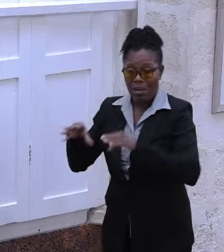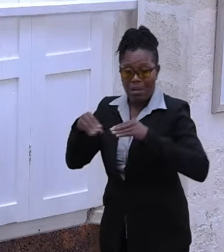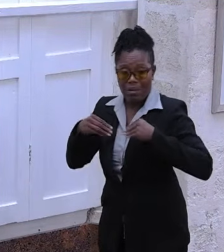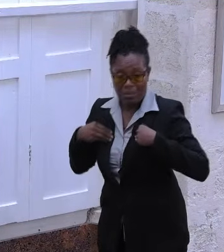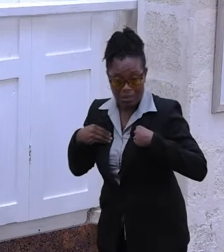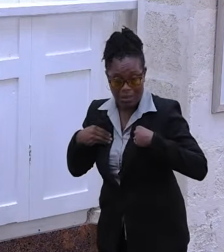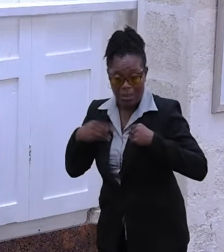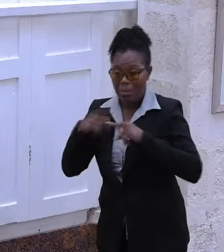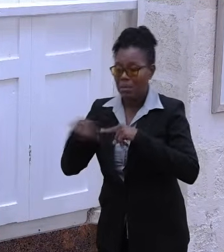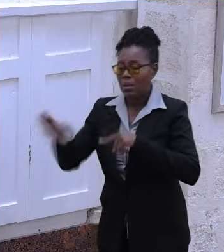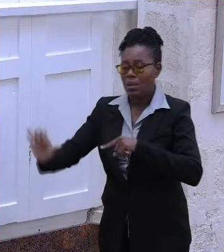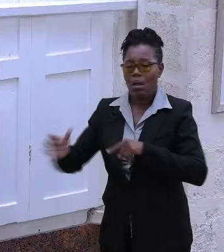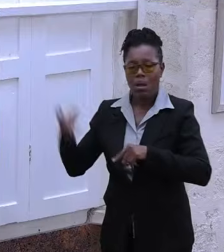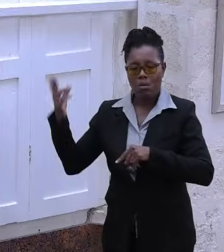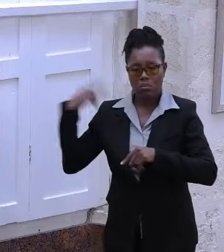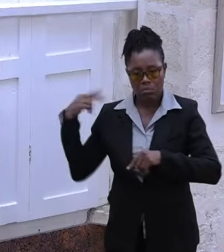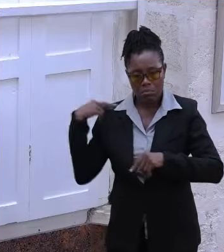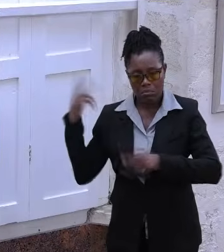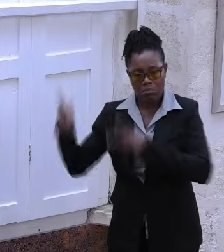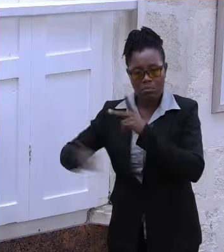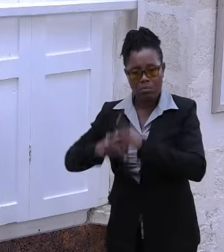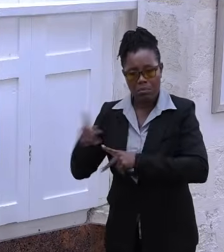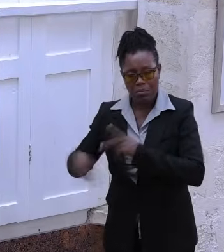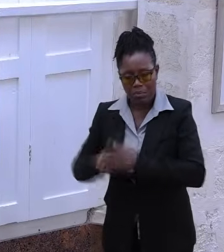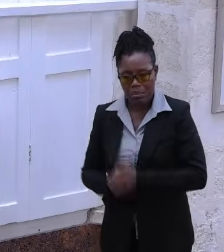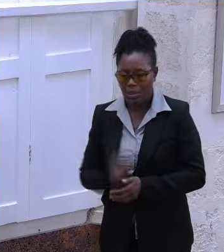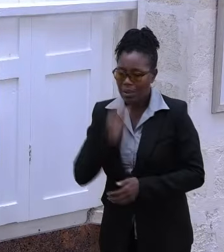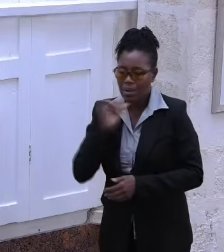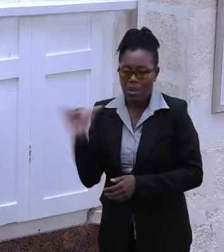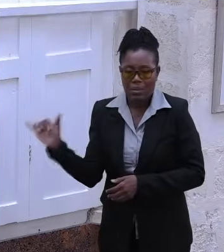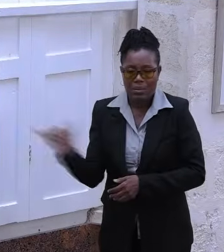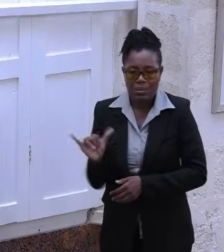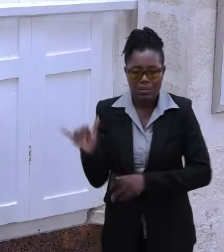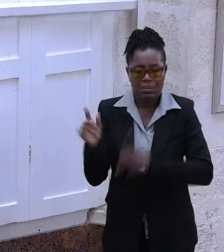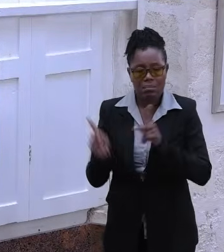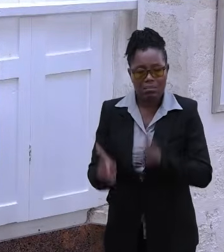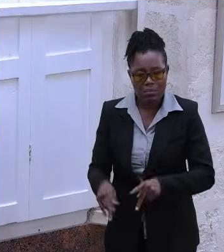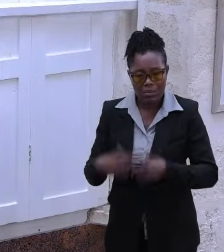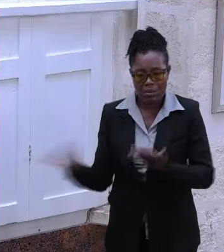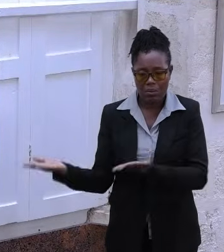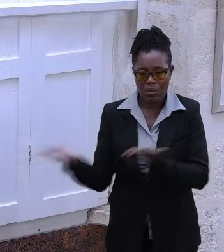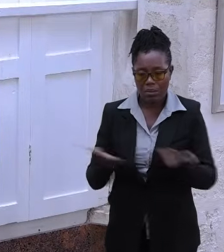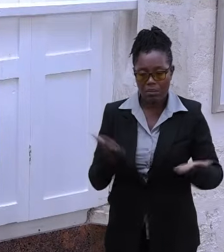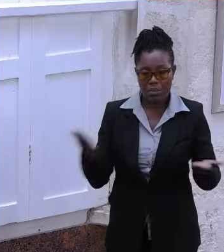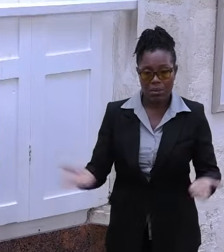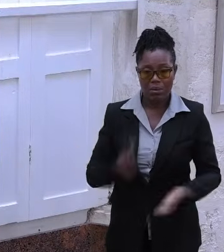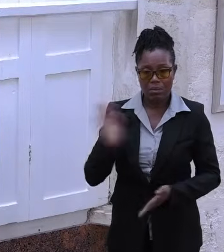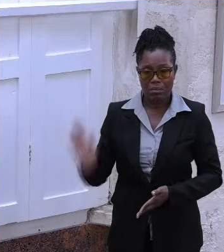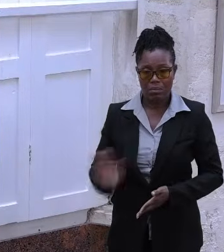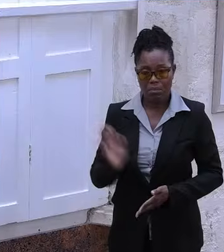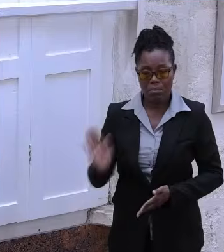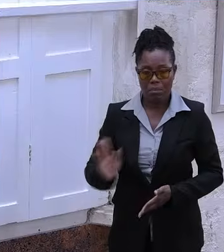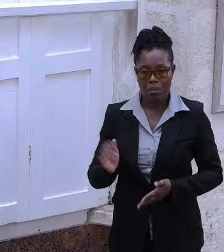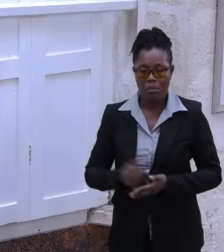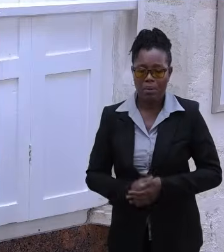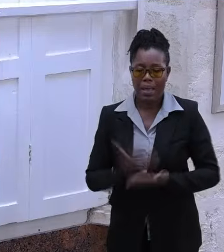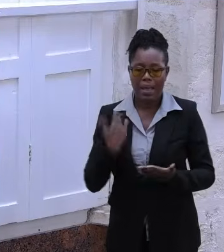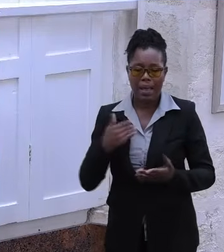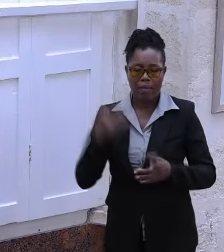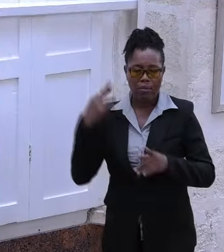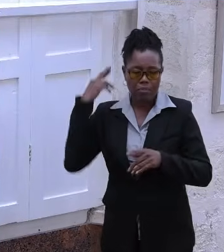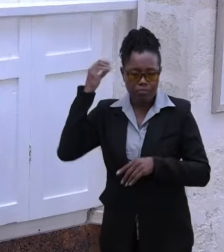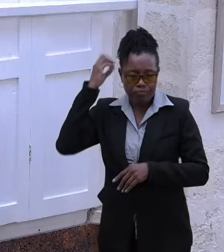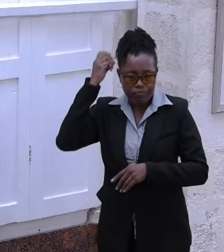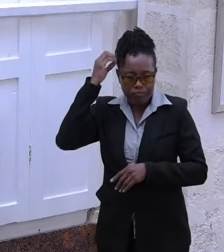responsible people and that they're not the same person that's going to come to Barbados with some motive or